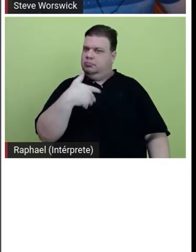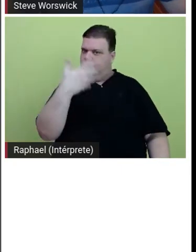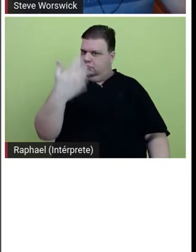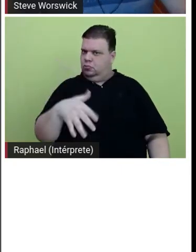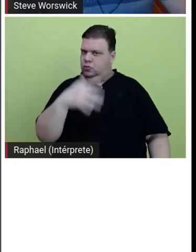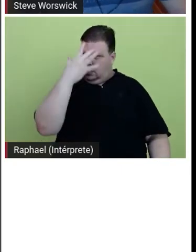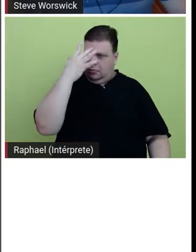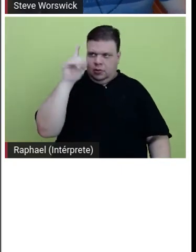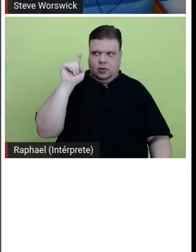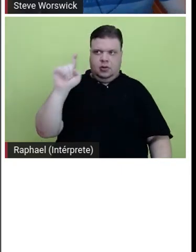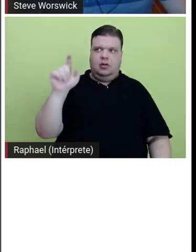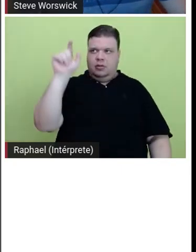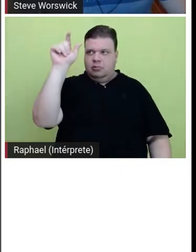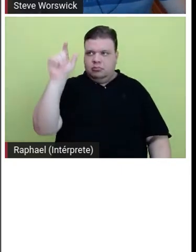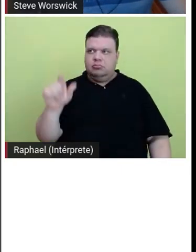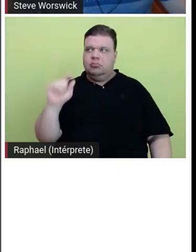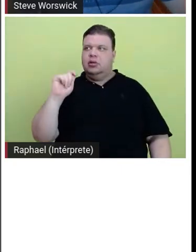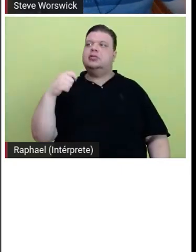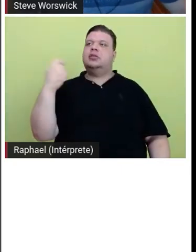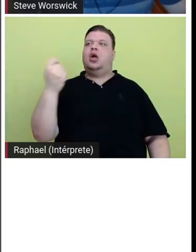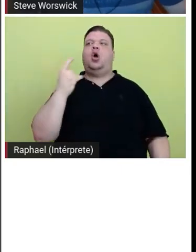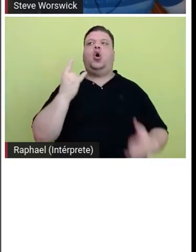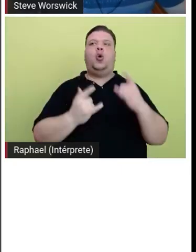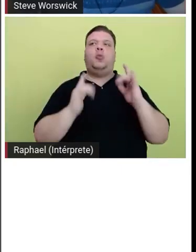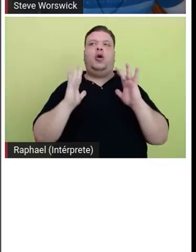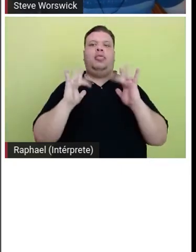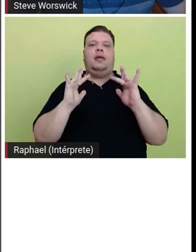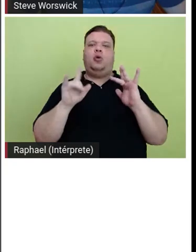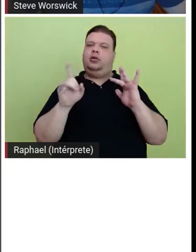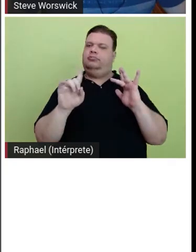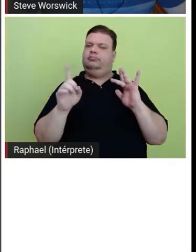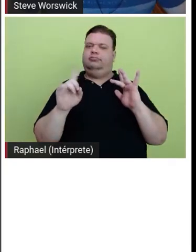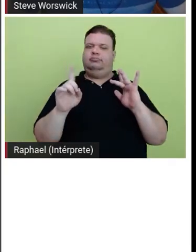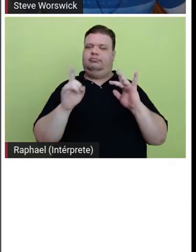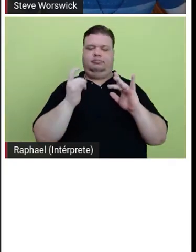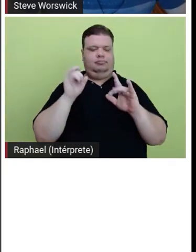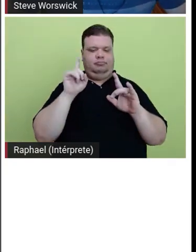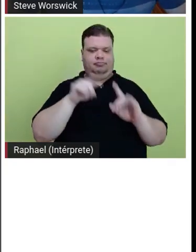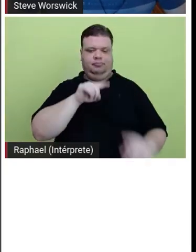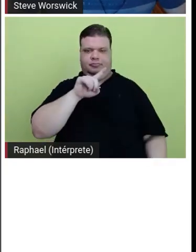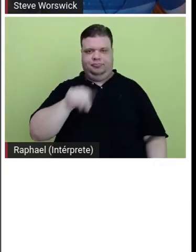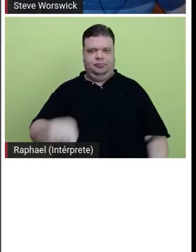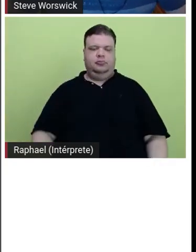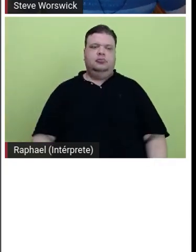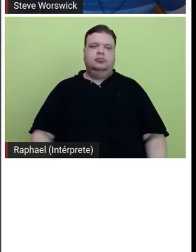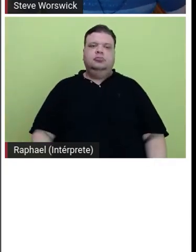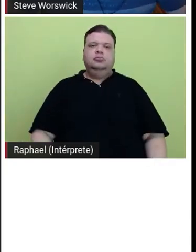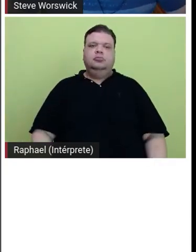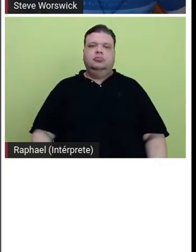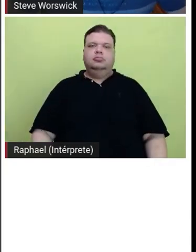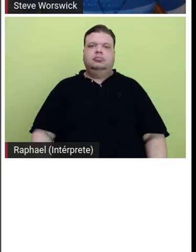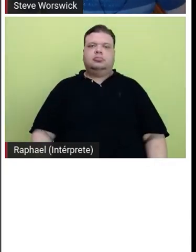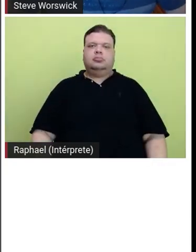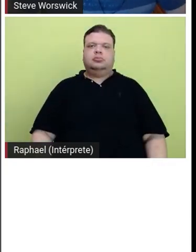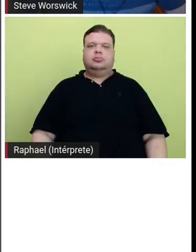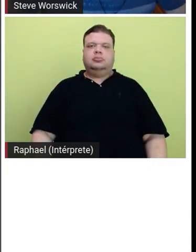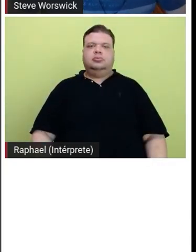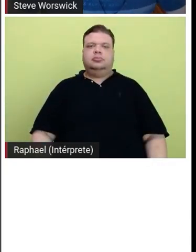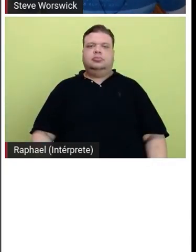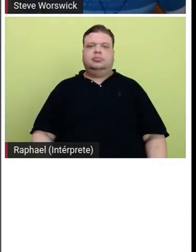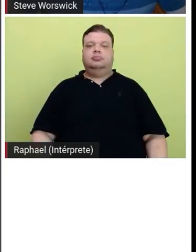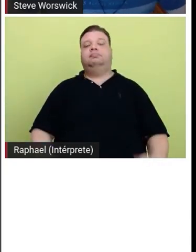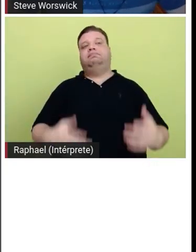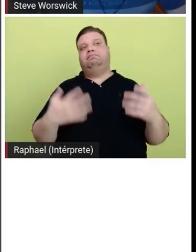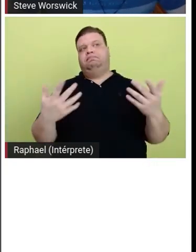It's there 24/7. It's never going to laugh. It's always available. Perfect practice partner for